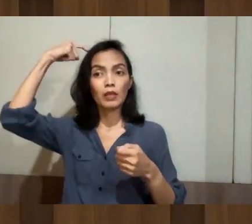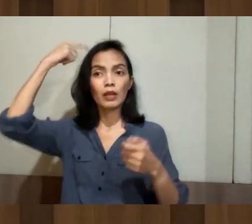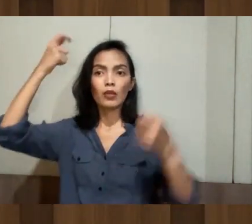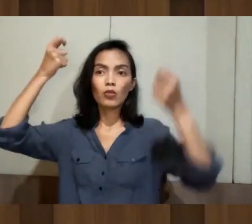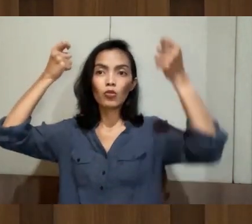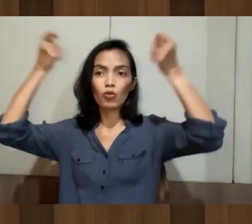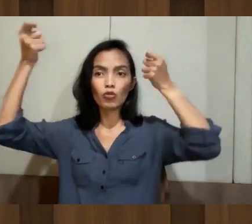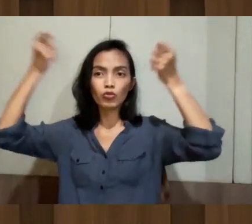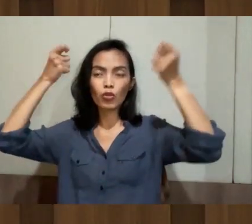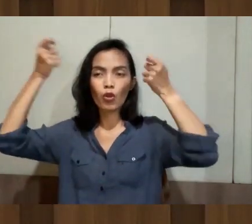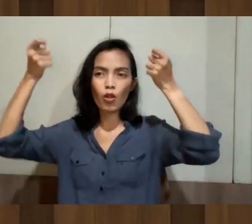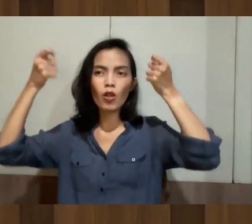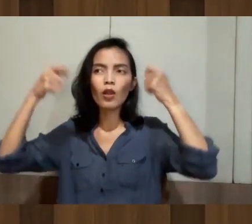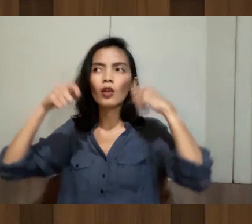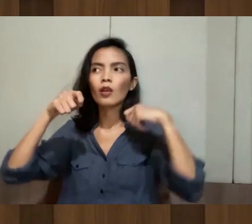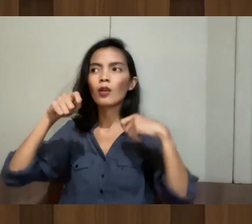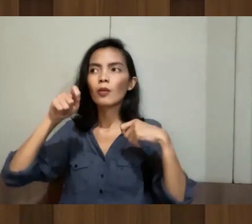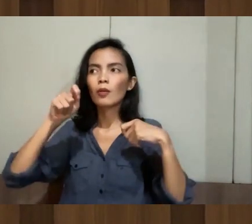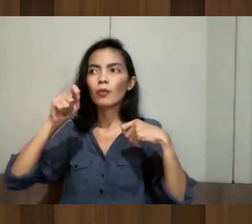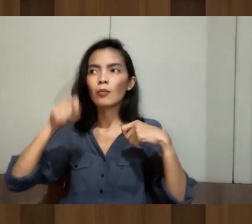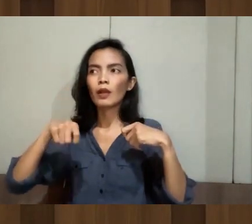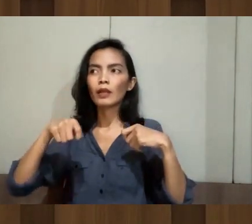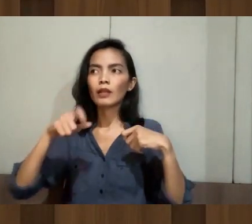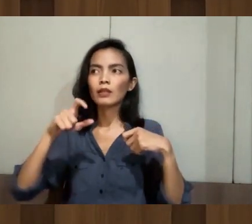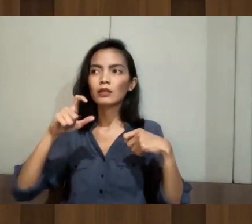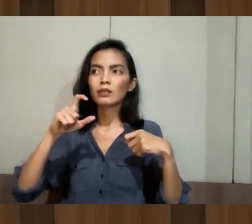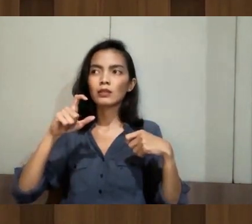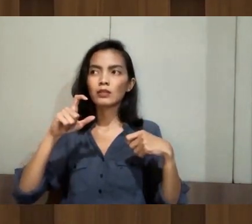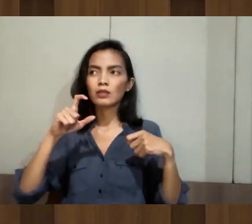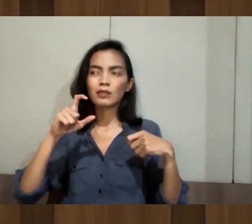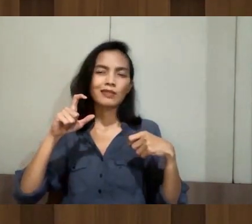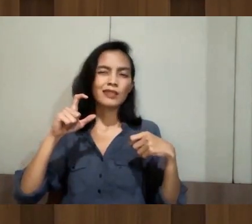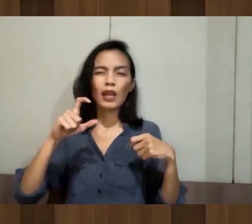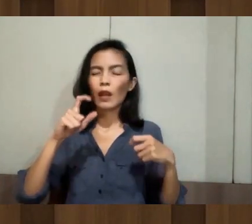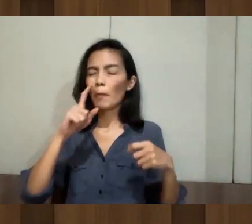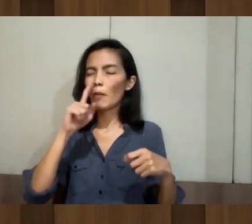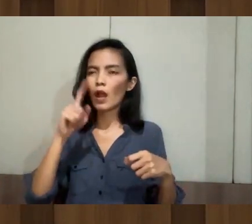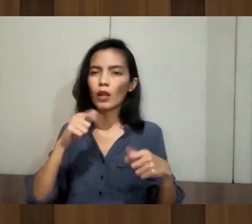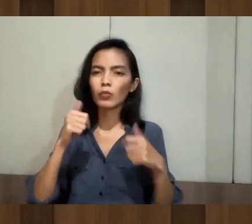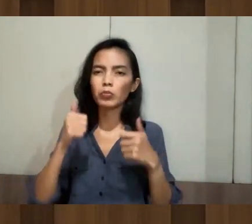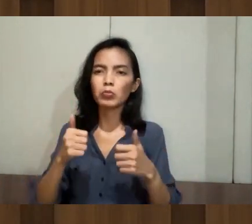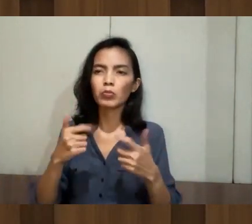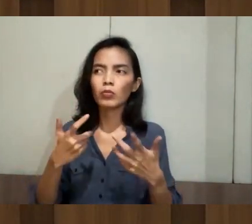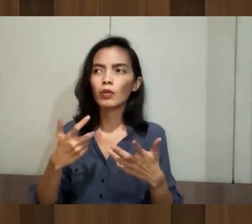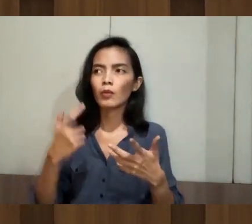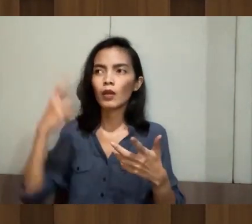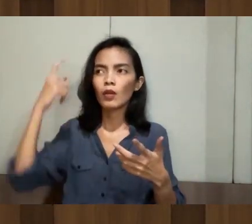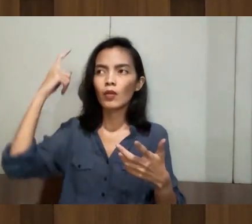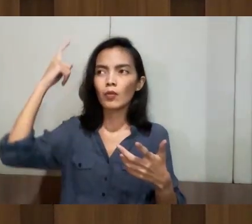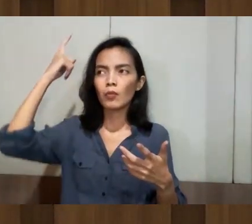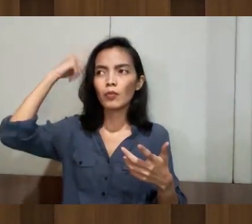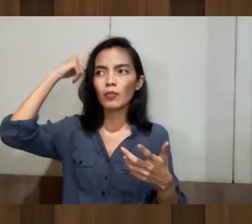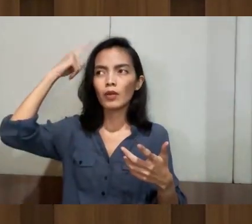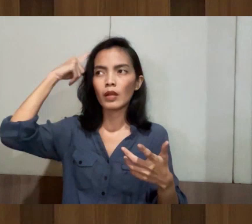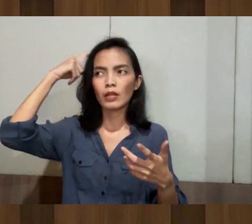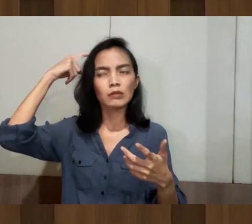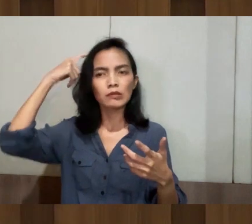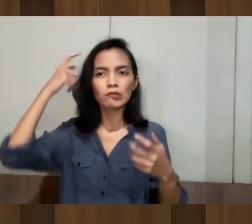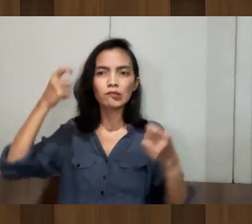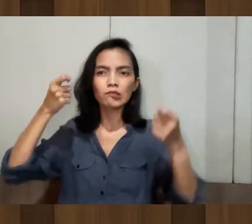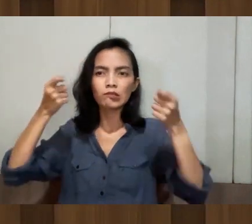keep the control over our own mind by using the most reliable and the greatest server of